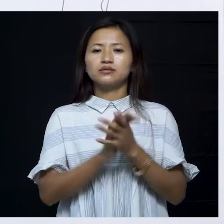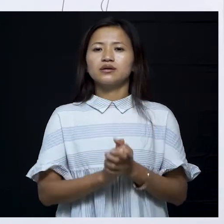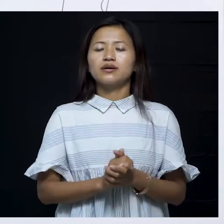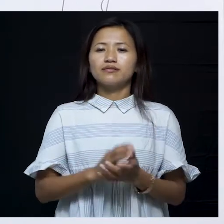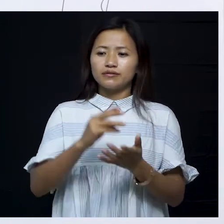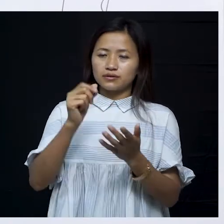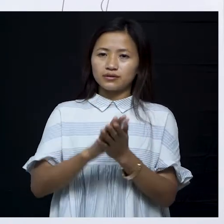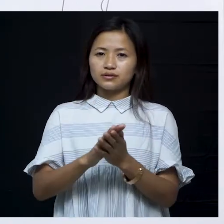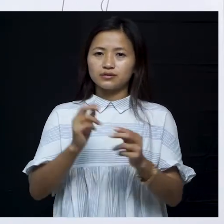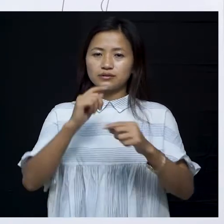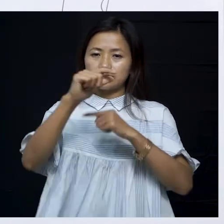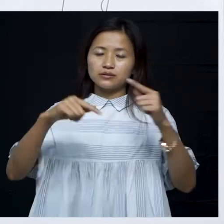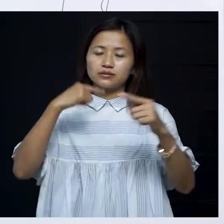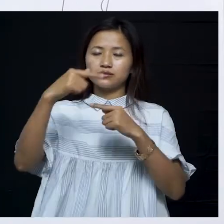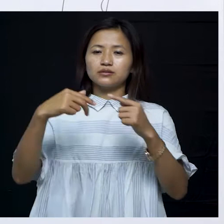industry. They used to